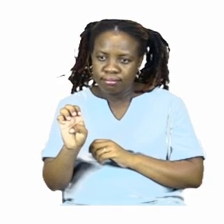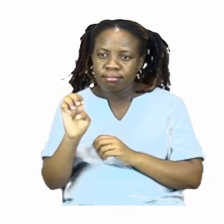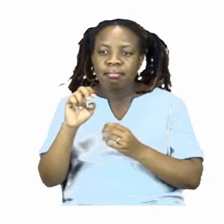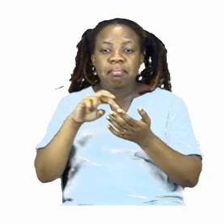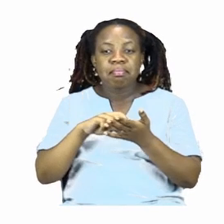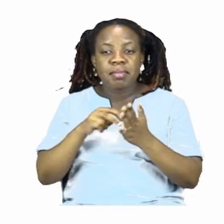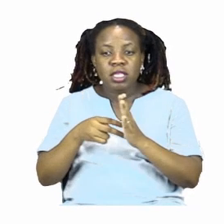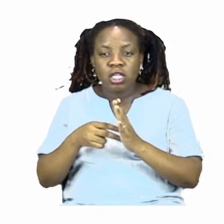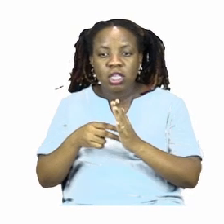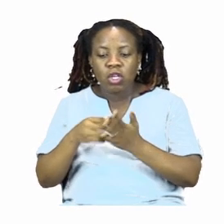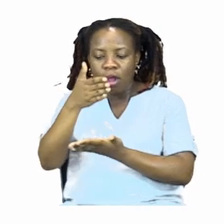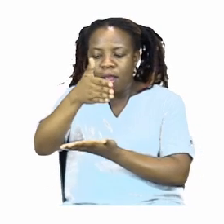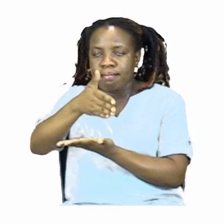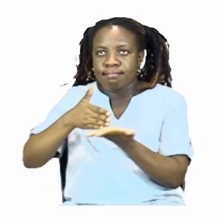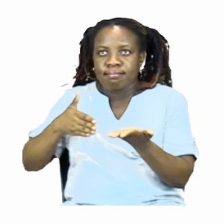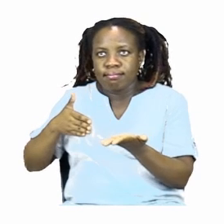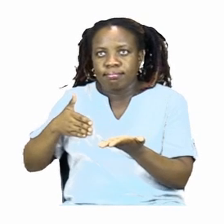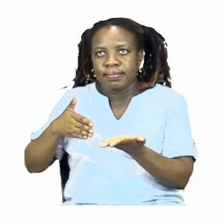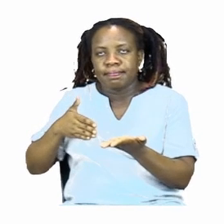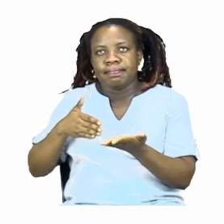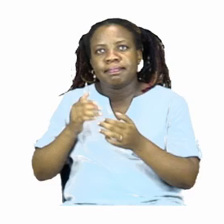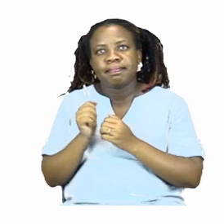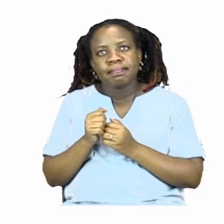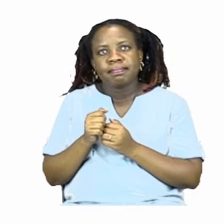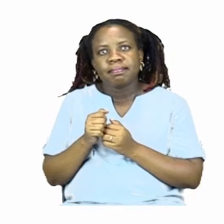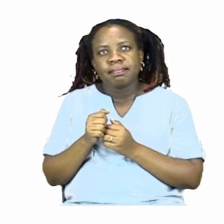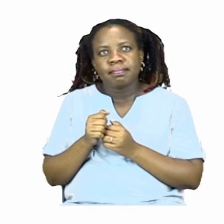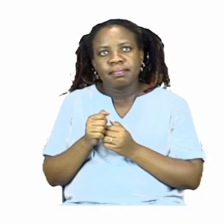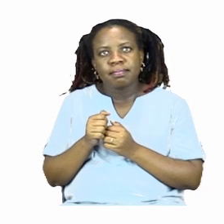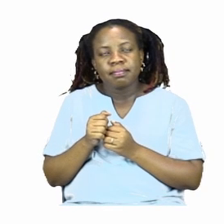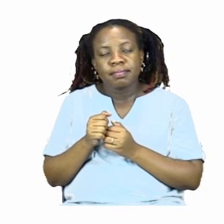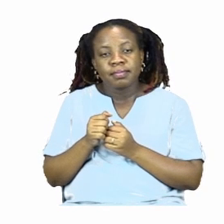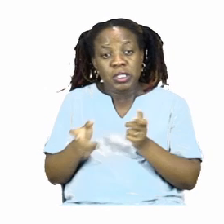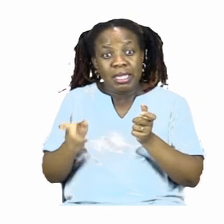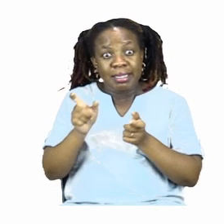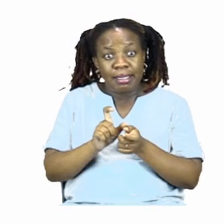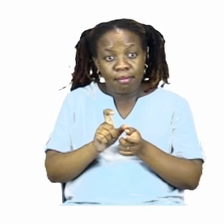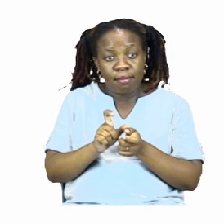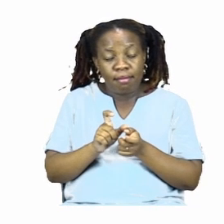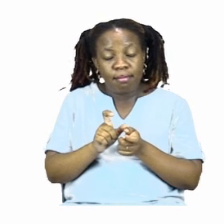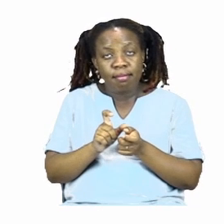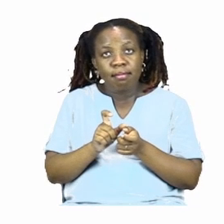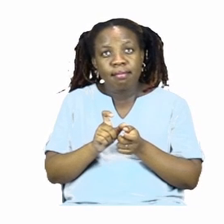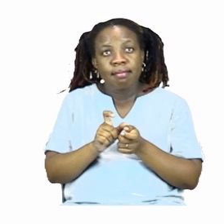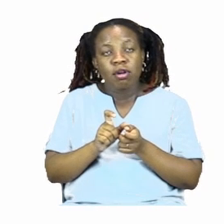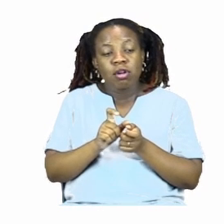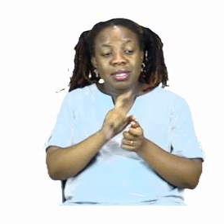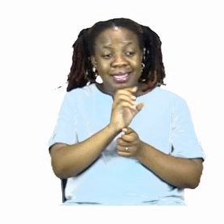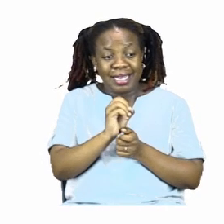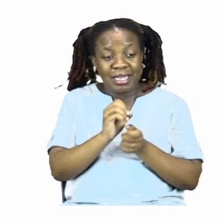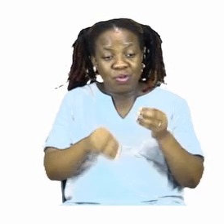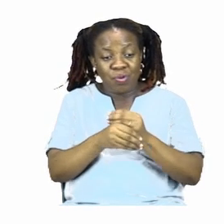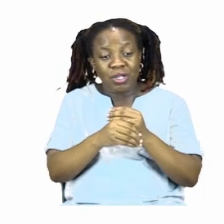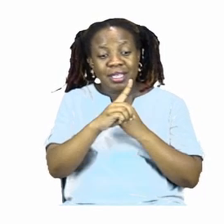of that number. And there you will see, when we double the number 10, we get 20. But if